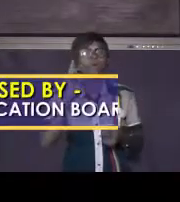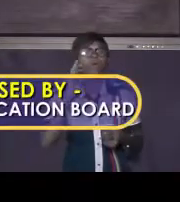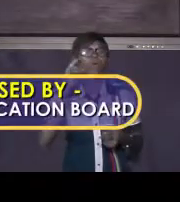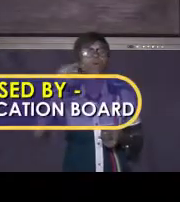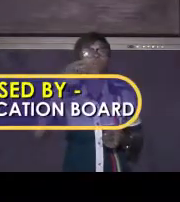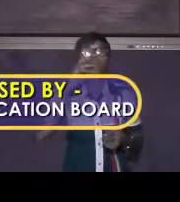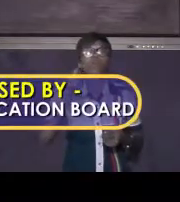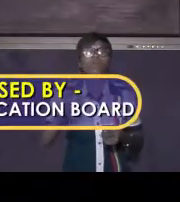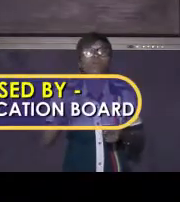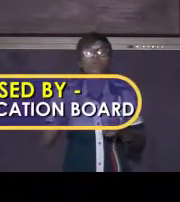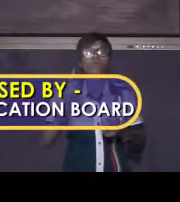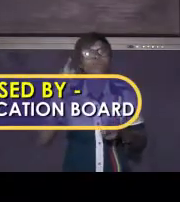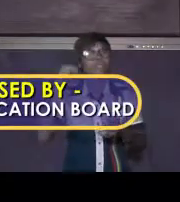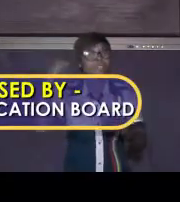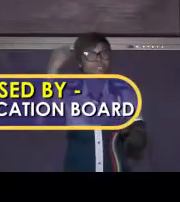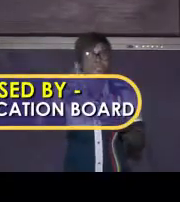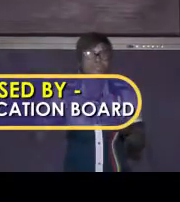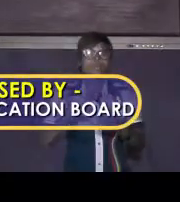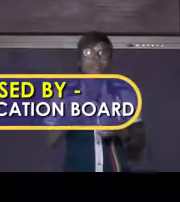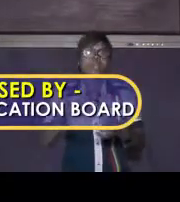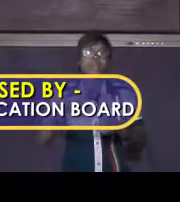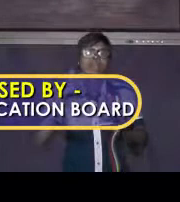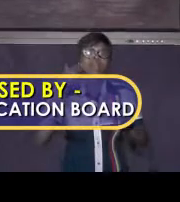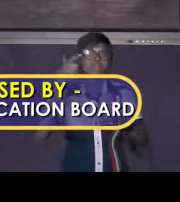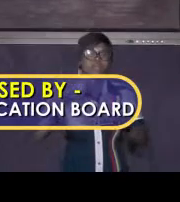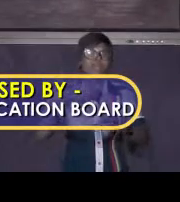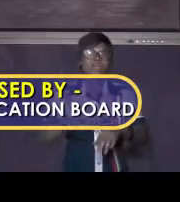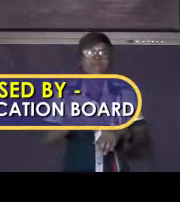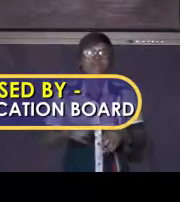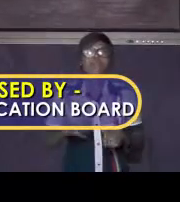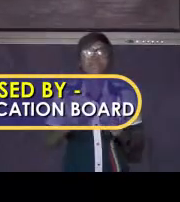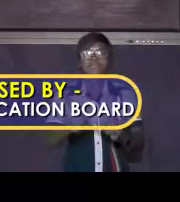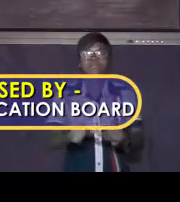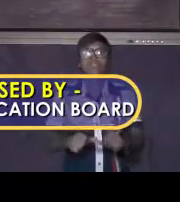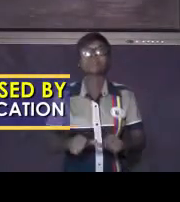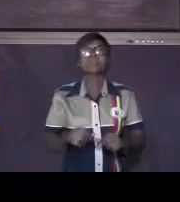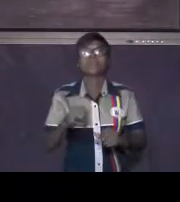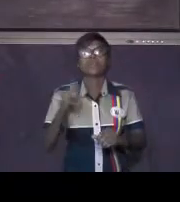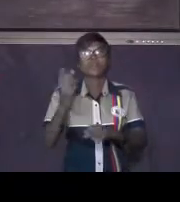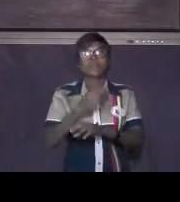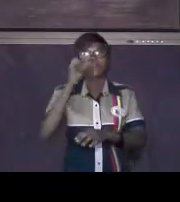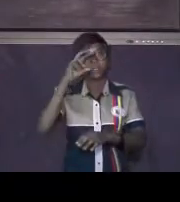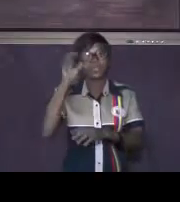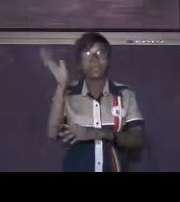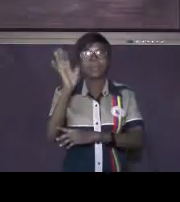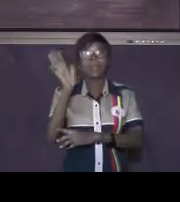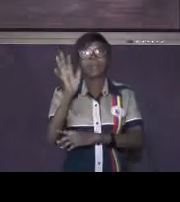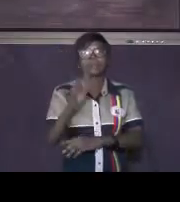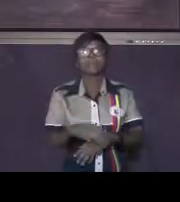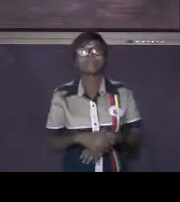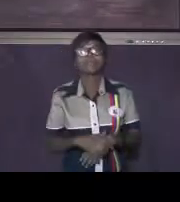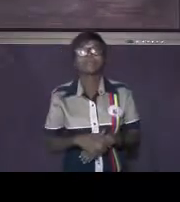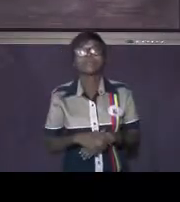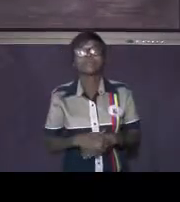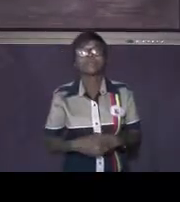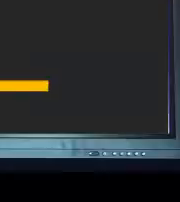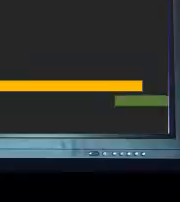general studies lesson. Till I come your way in the next class, remain wonderful mathematicians. Bye bye now.